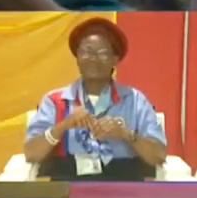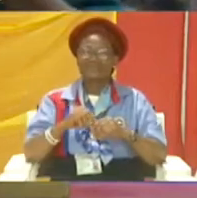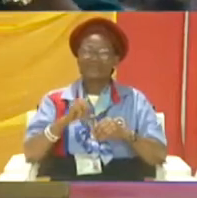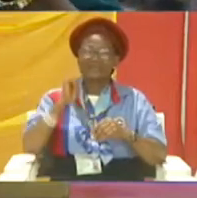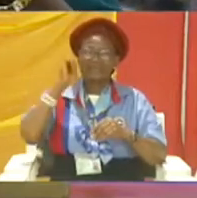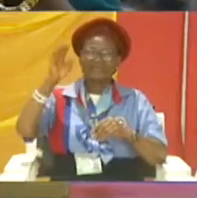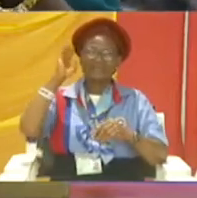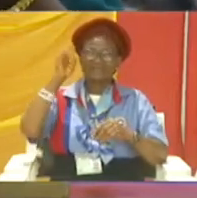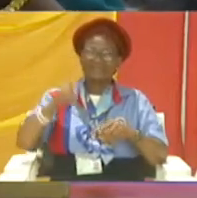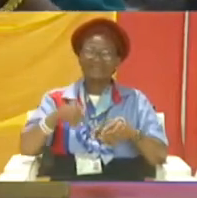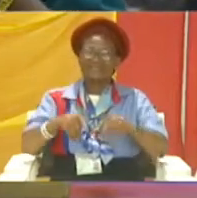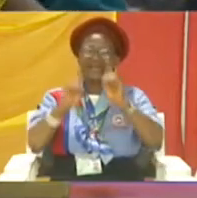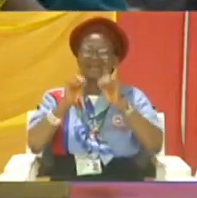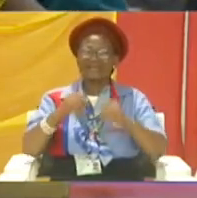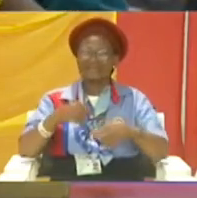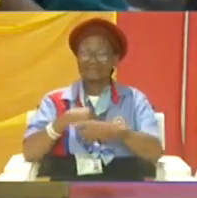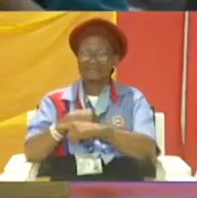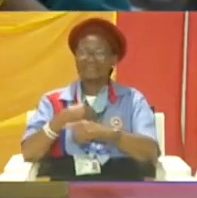would direct me.